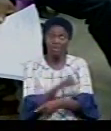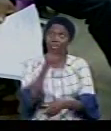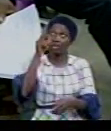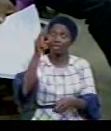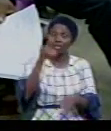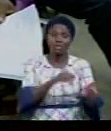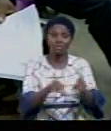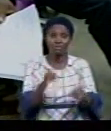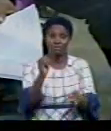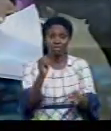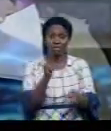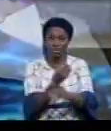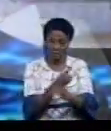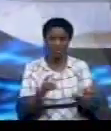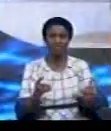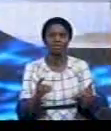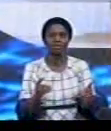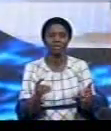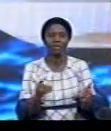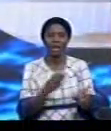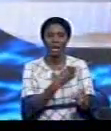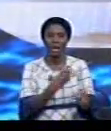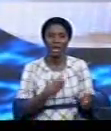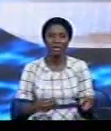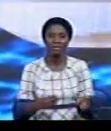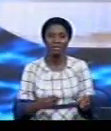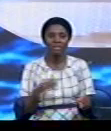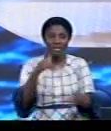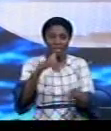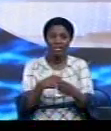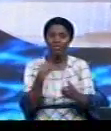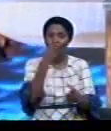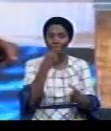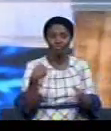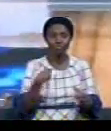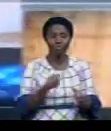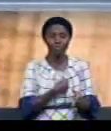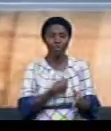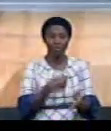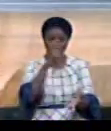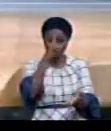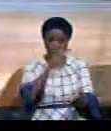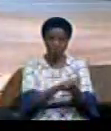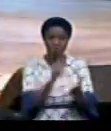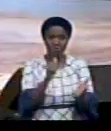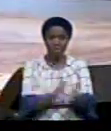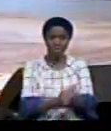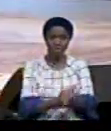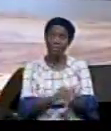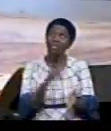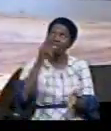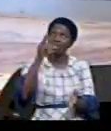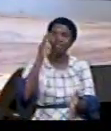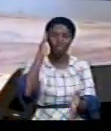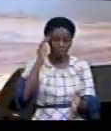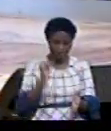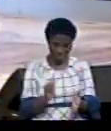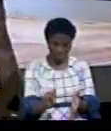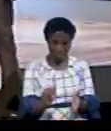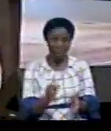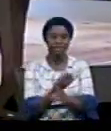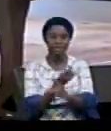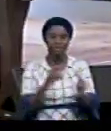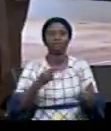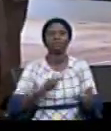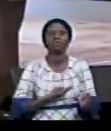And then in whom we trust that he will yet deliver us.